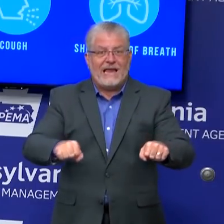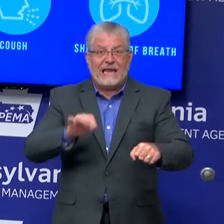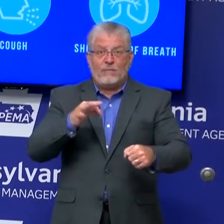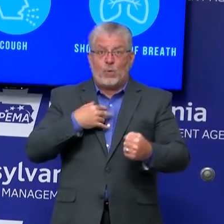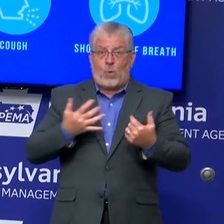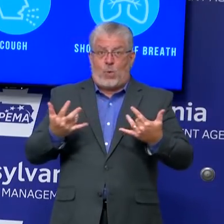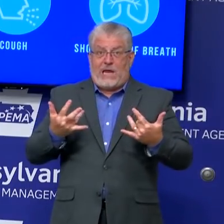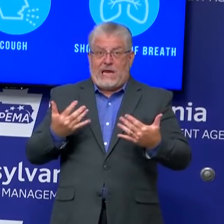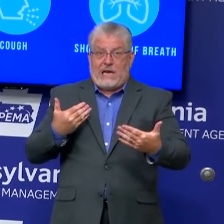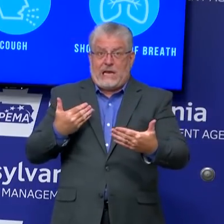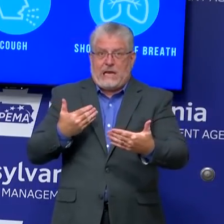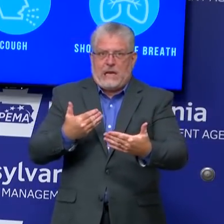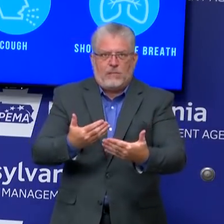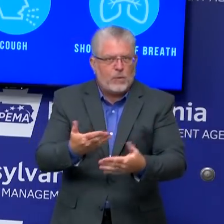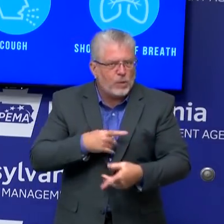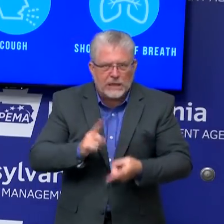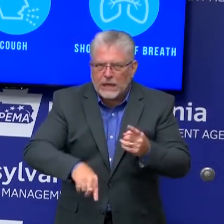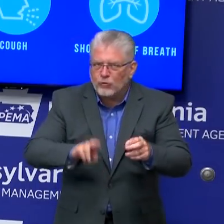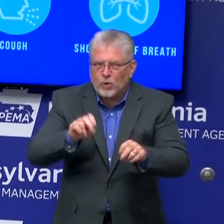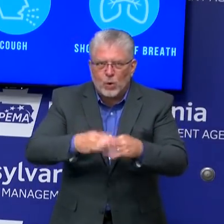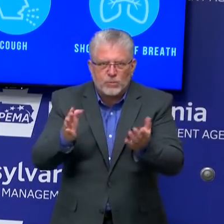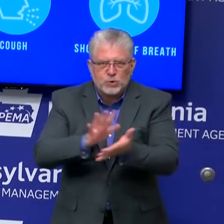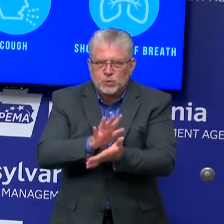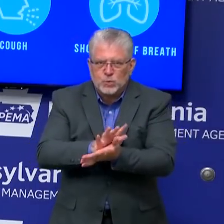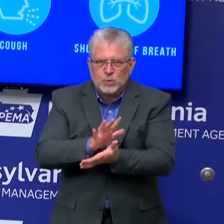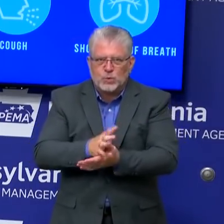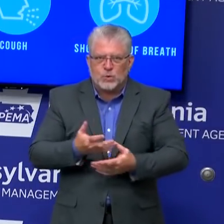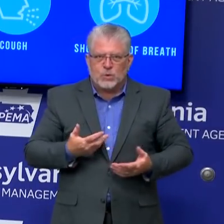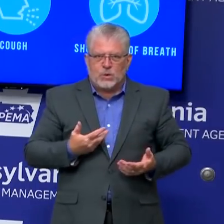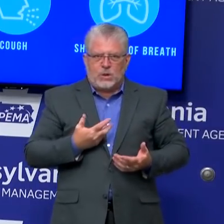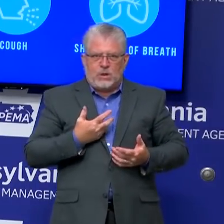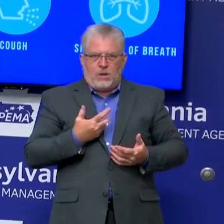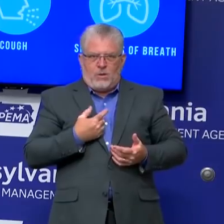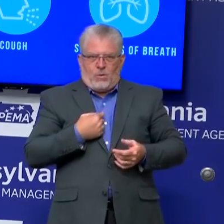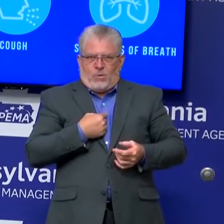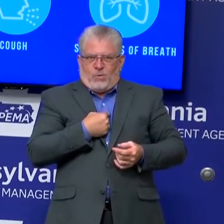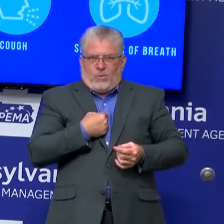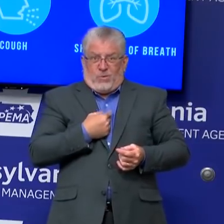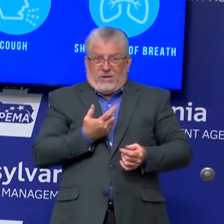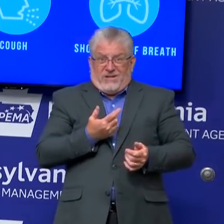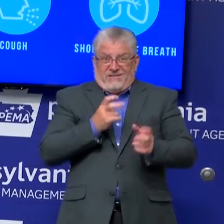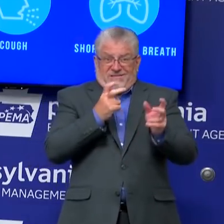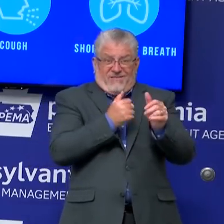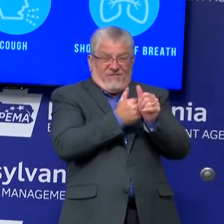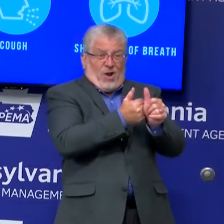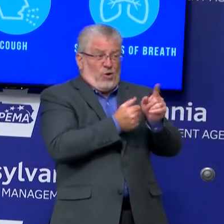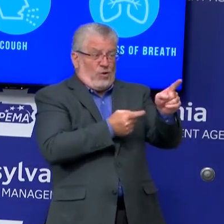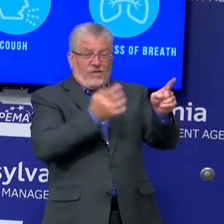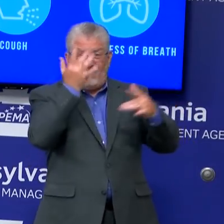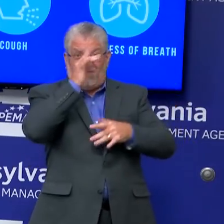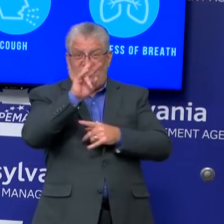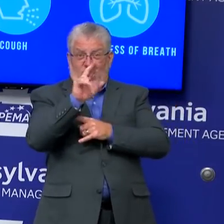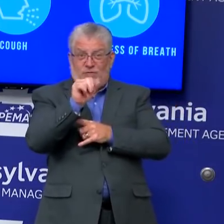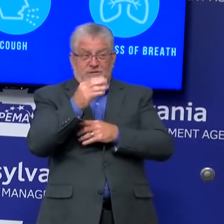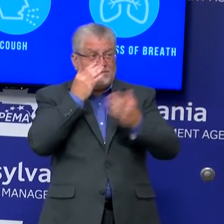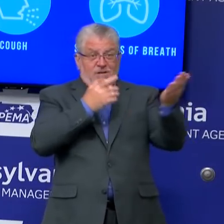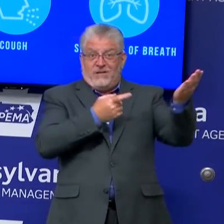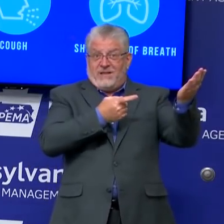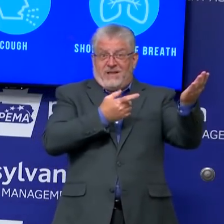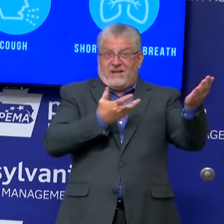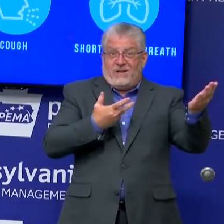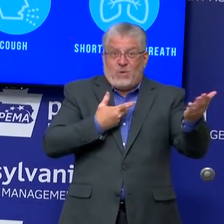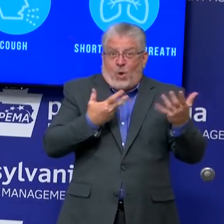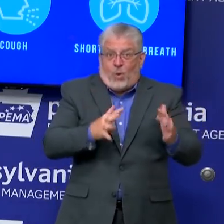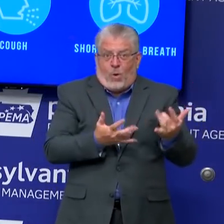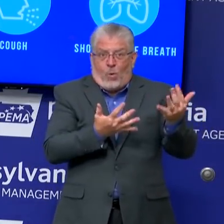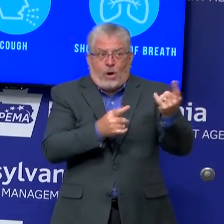the dictate of this virus, and this virus is saying, I'm back. And you might have done everything you needed to do in